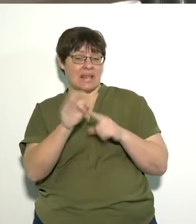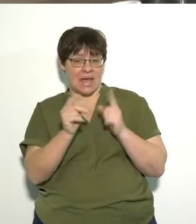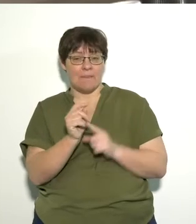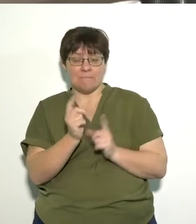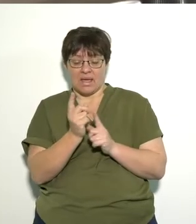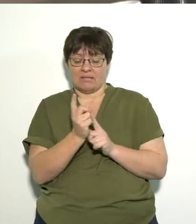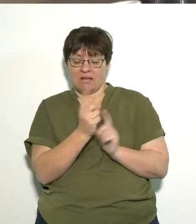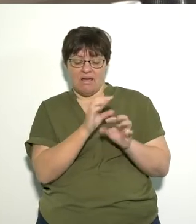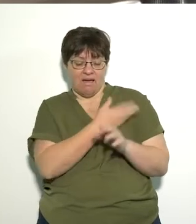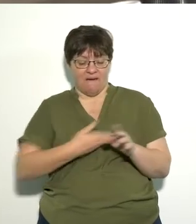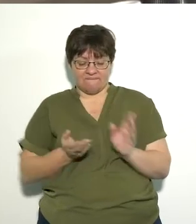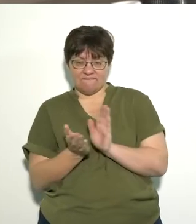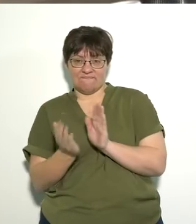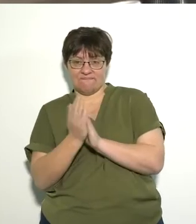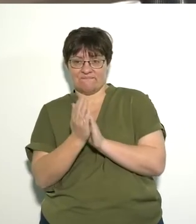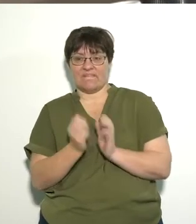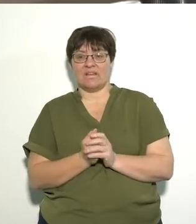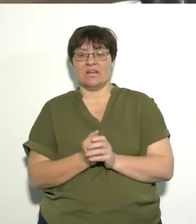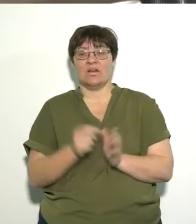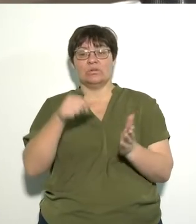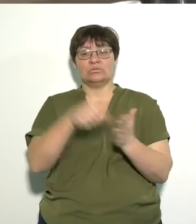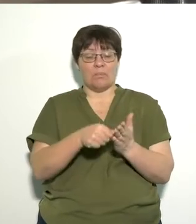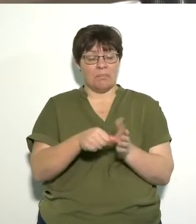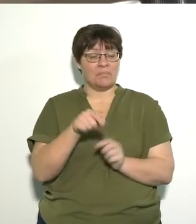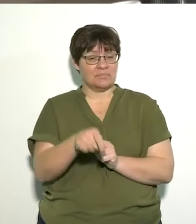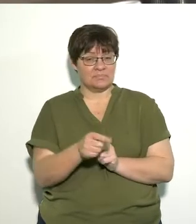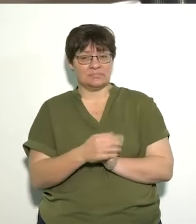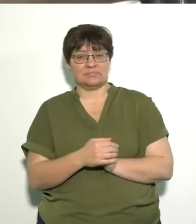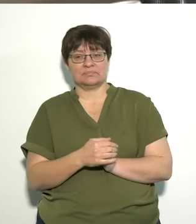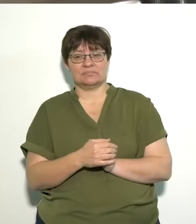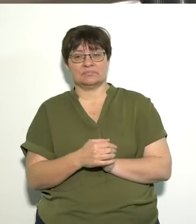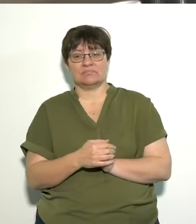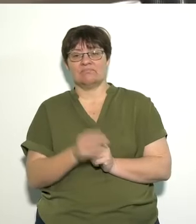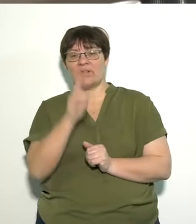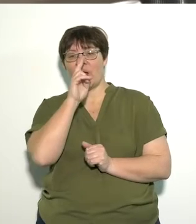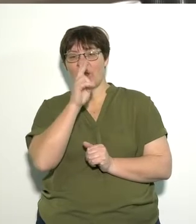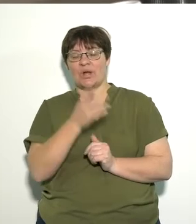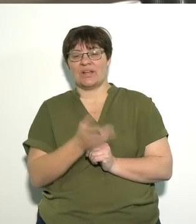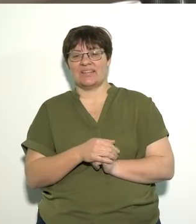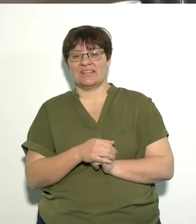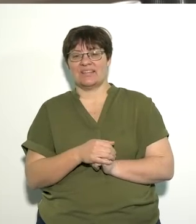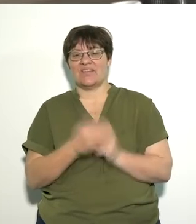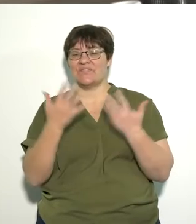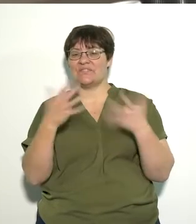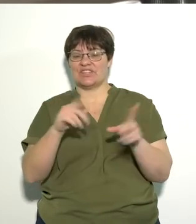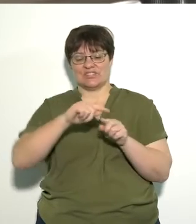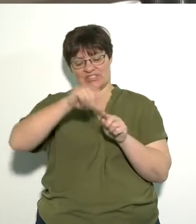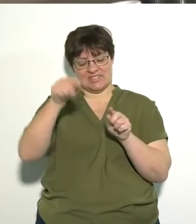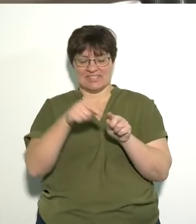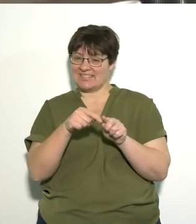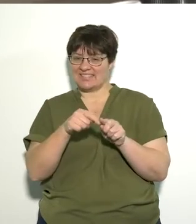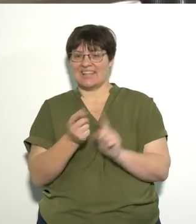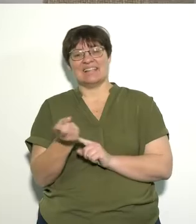nice pointy tail, put a drop of glue, stick it down, and this is what it will look like when the glue is dried.